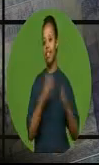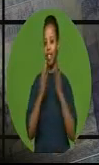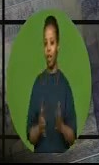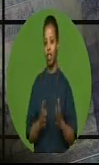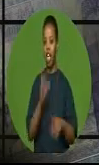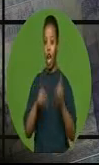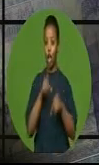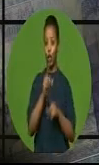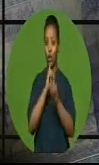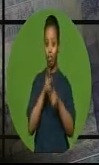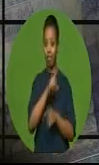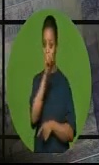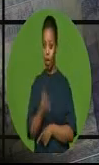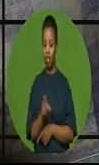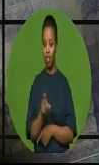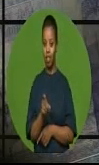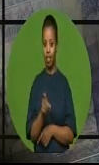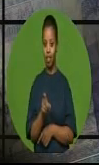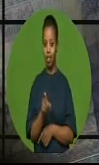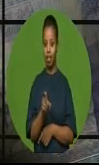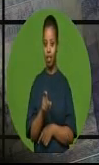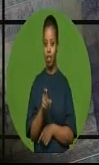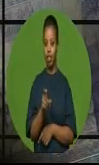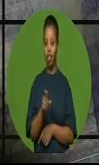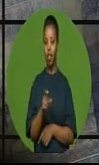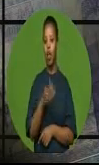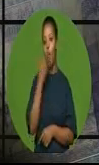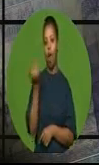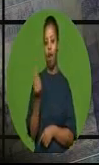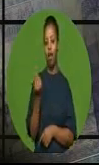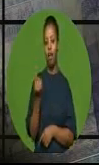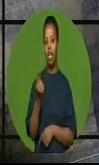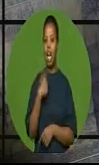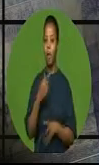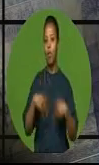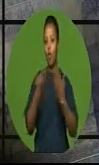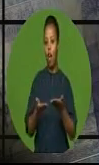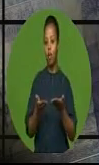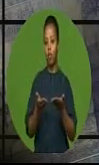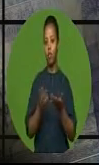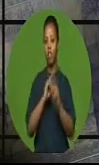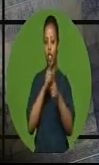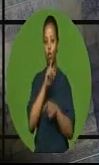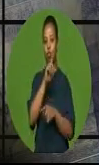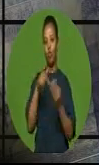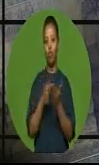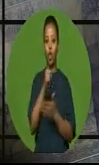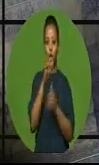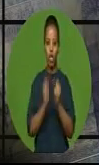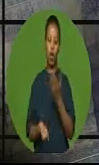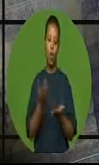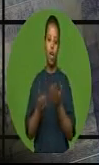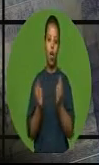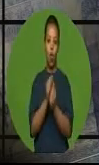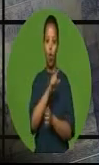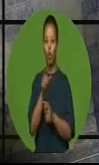Students, did you answer the question? Well, let me provide you the answer so that you can compare it